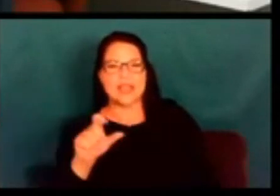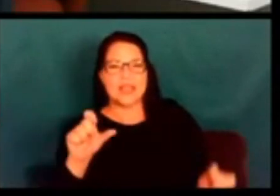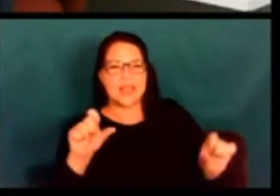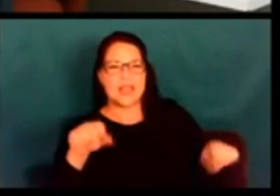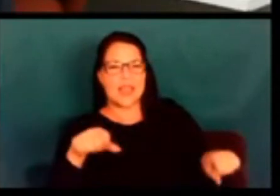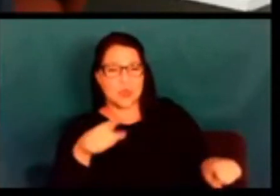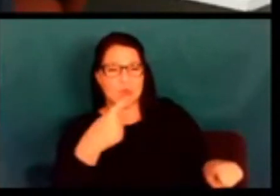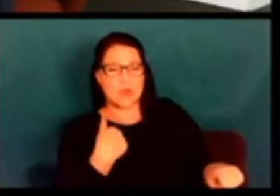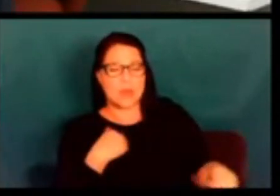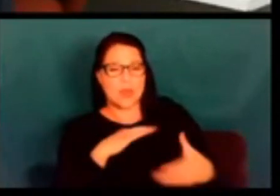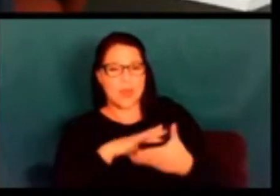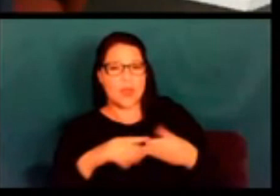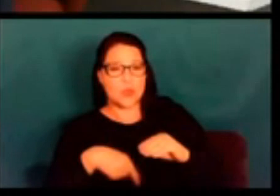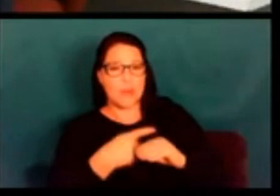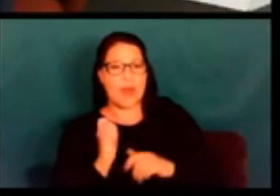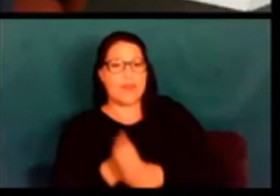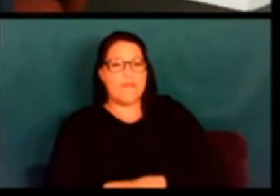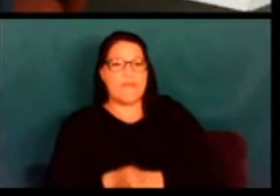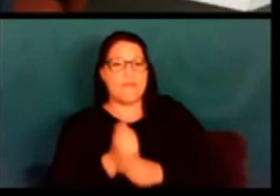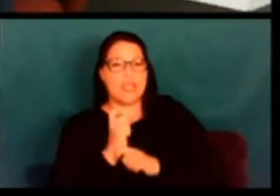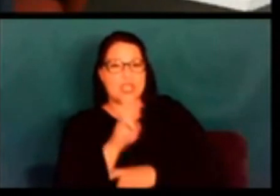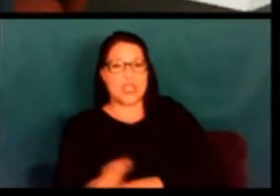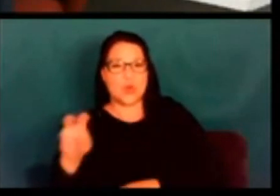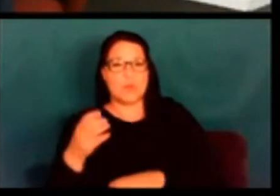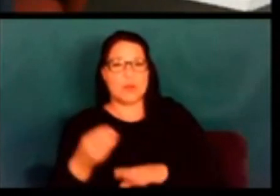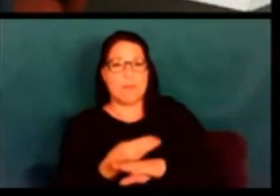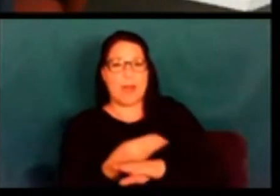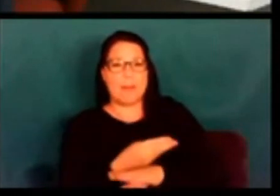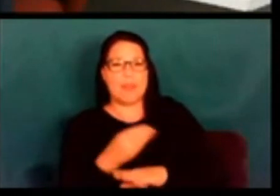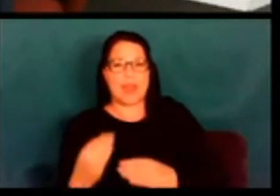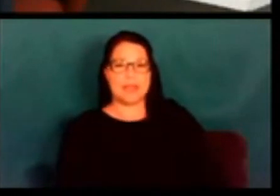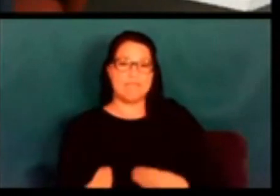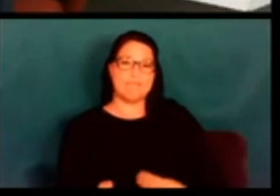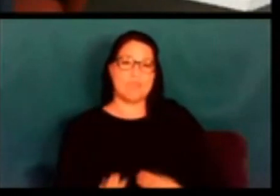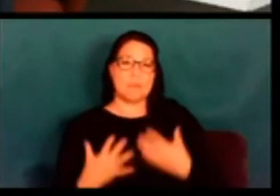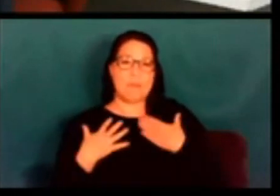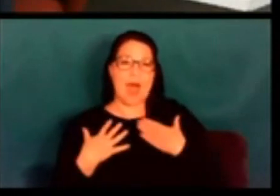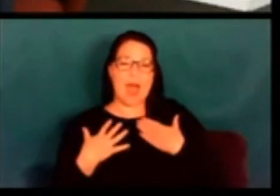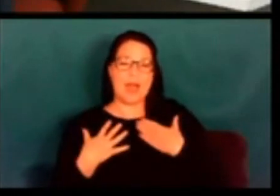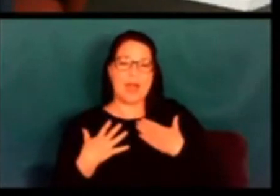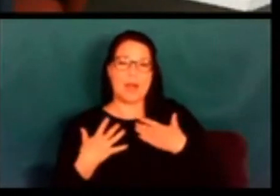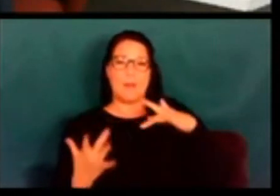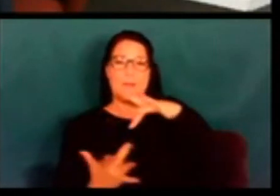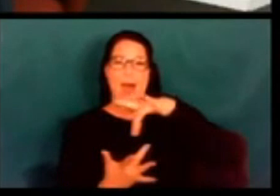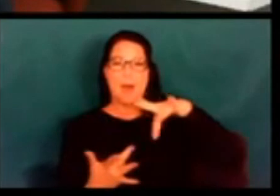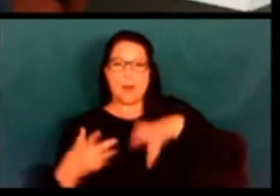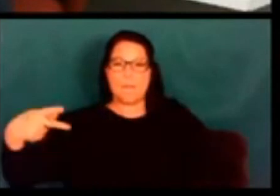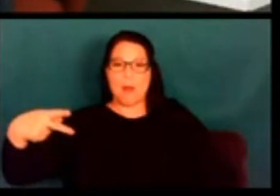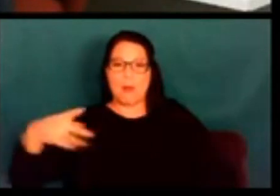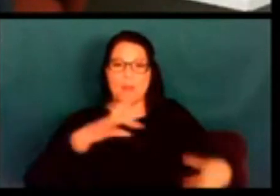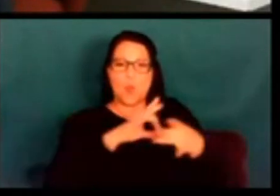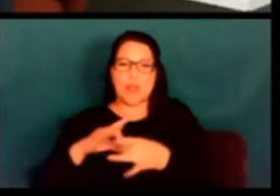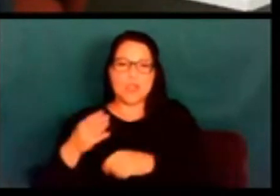about the story of the fishing trip to Miami that inspired Parliament's album, Motor Booty Affair, and your relationship with Miami in